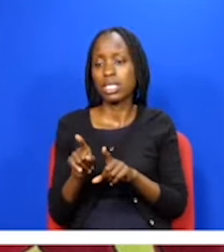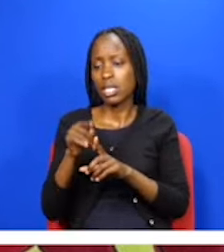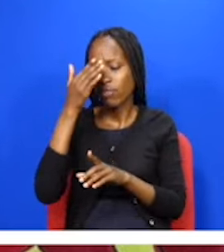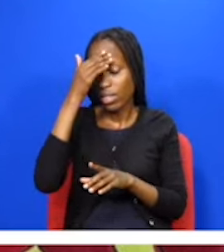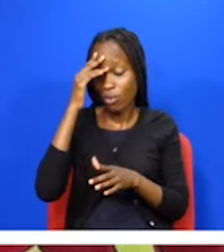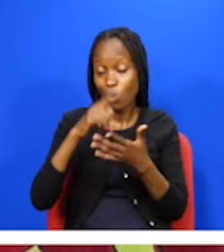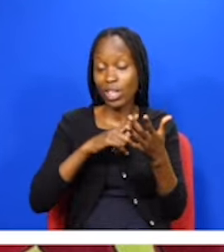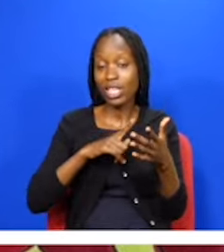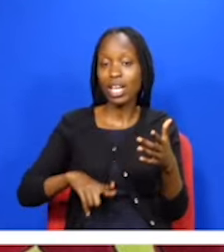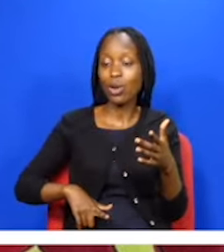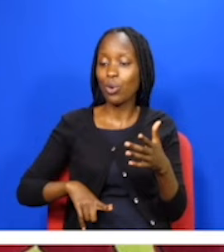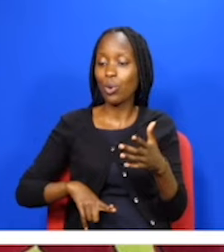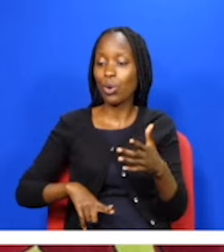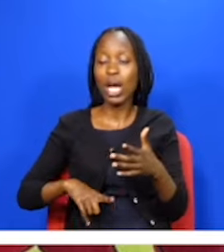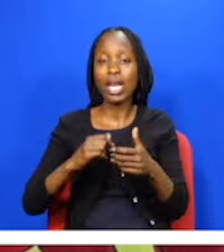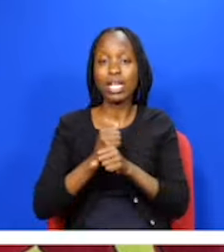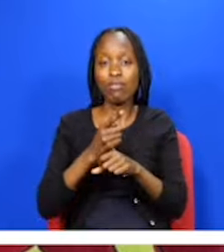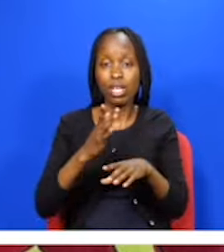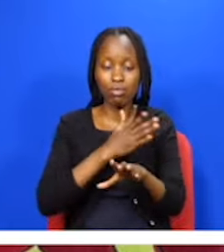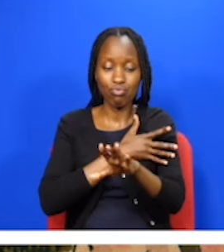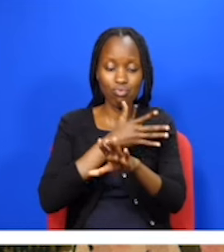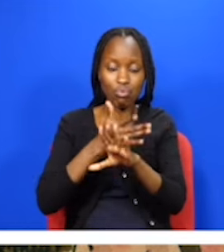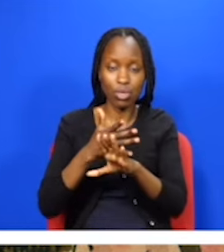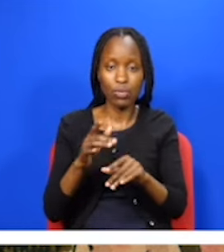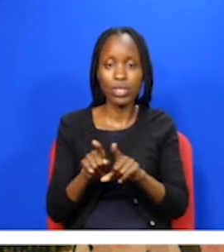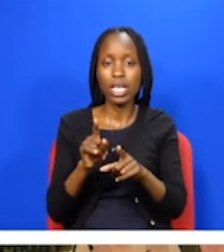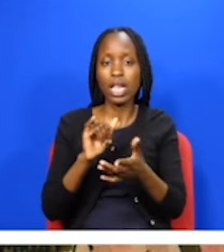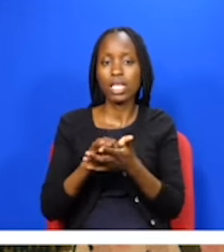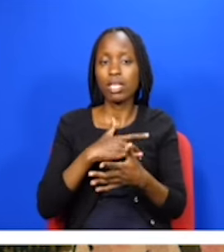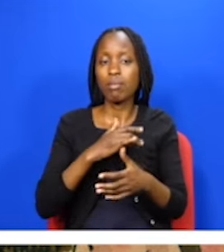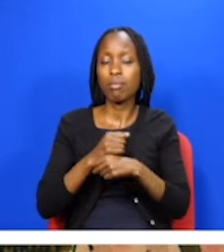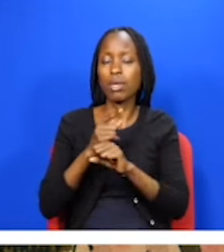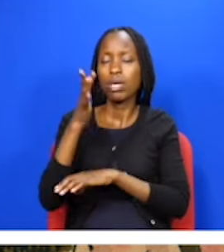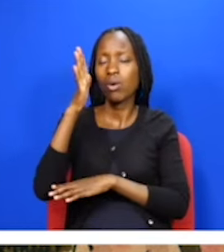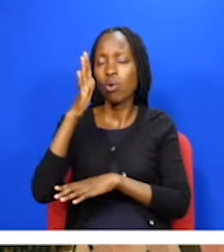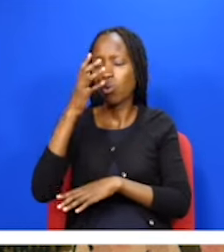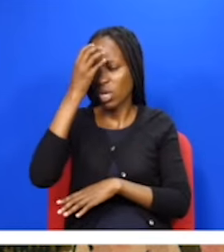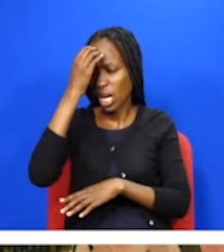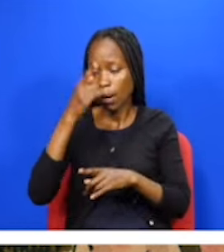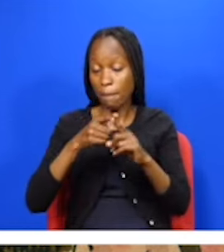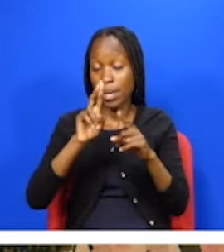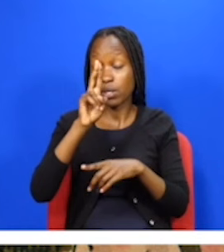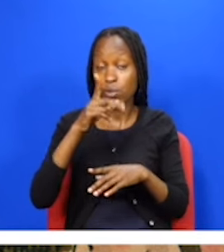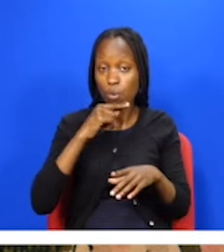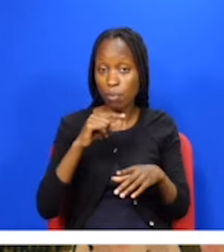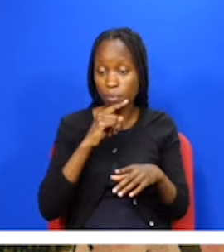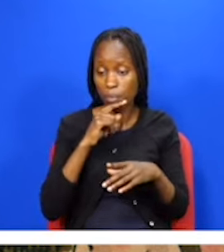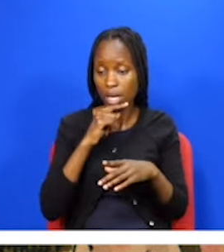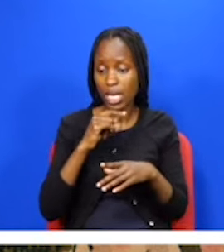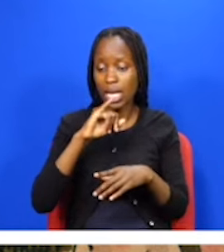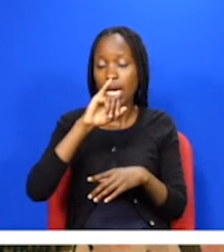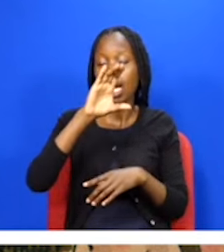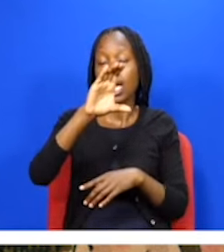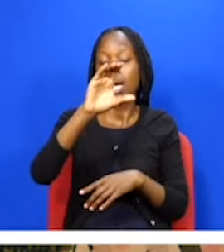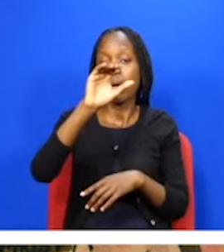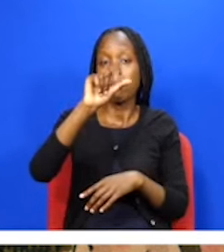God had done for them? This annoyed God very much. But two men, Caleb and Joshua, said, "Let's go up